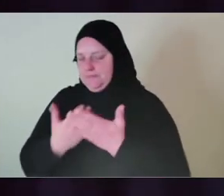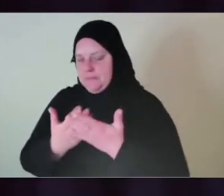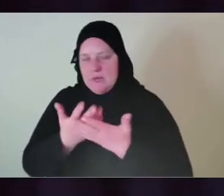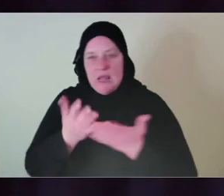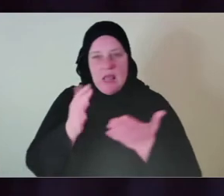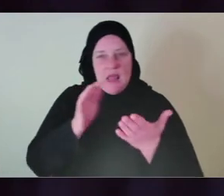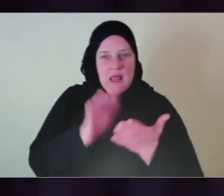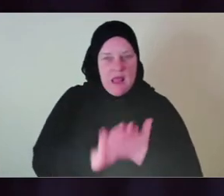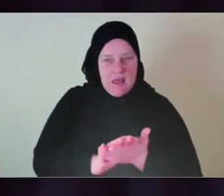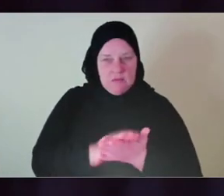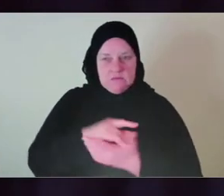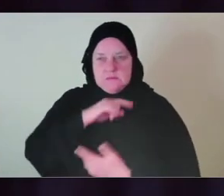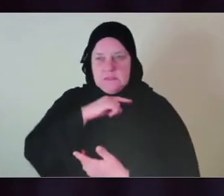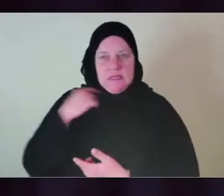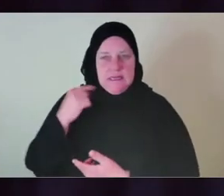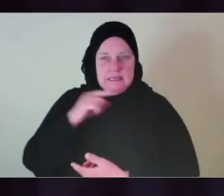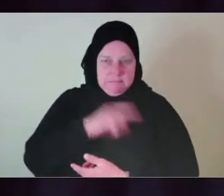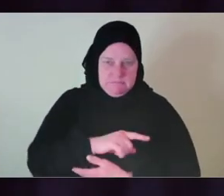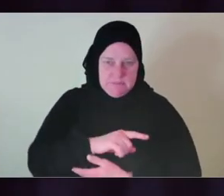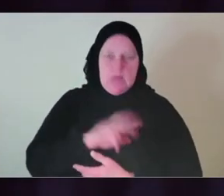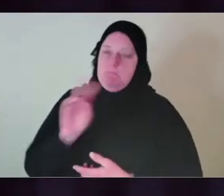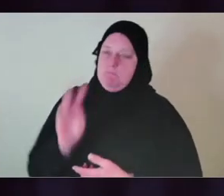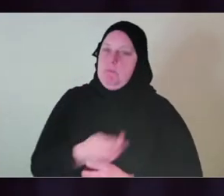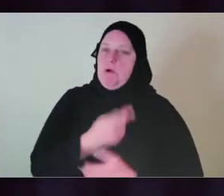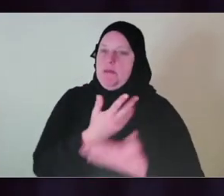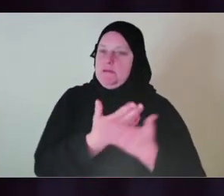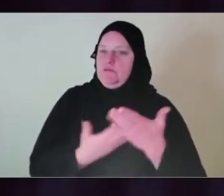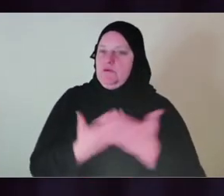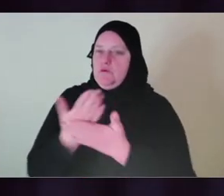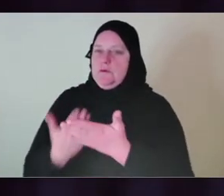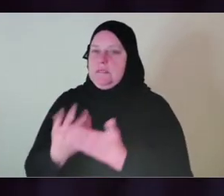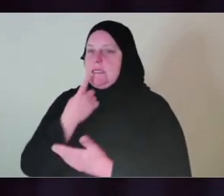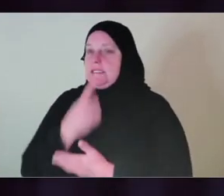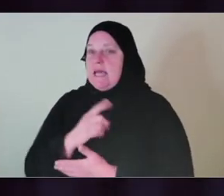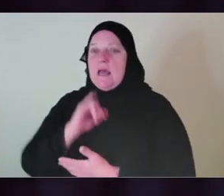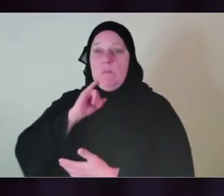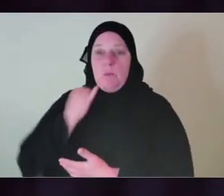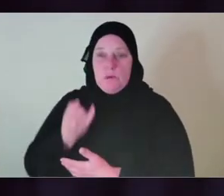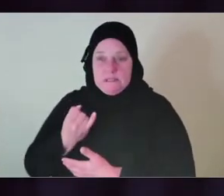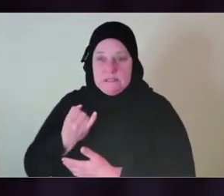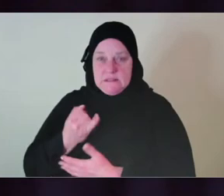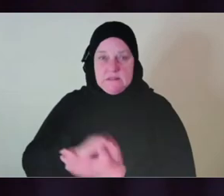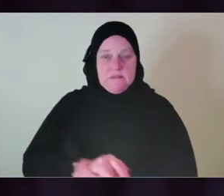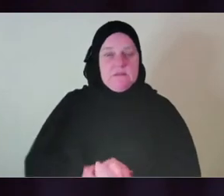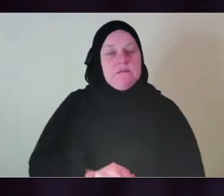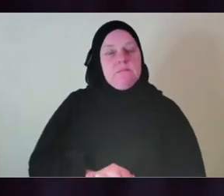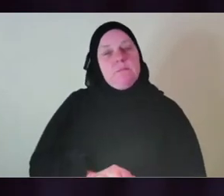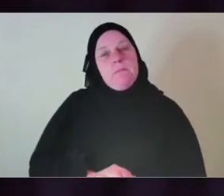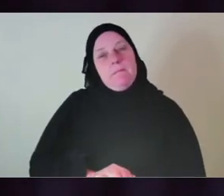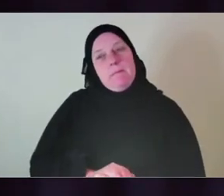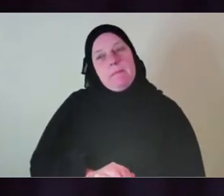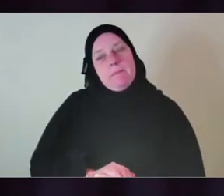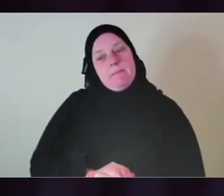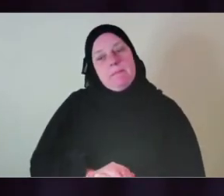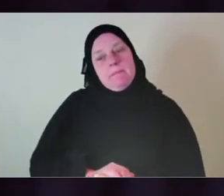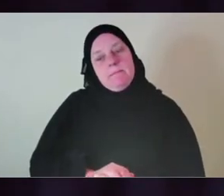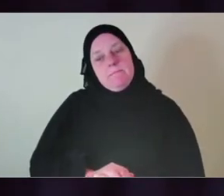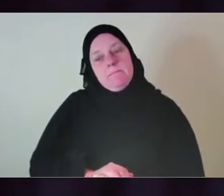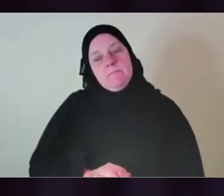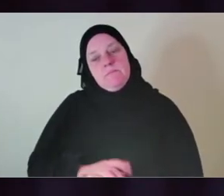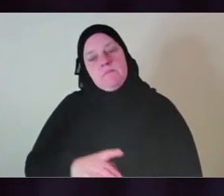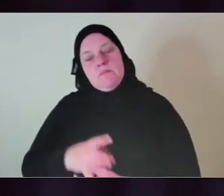poisoned. One says that Mu'tasim used one of his ministers to poison him with food or